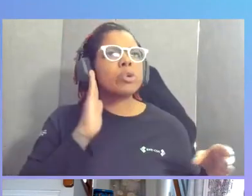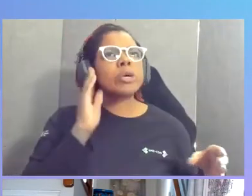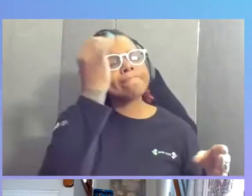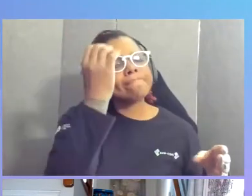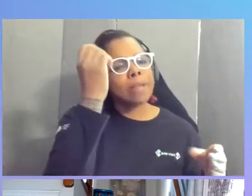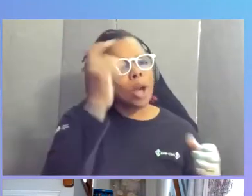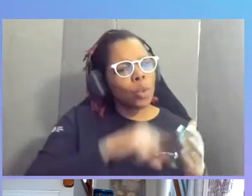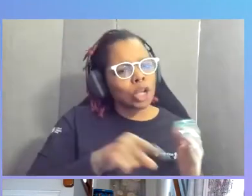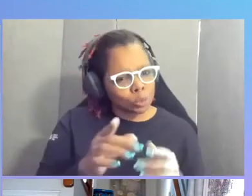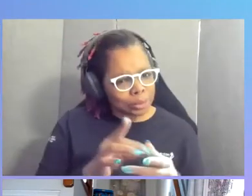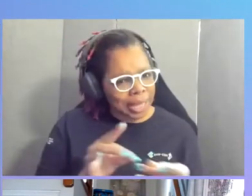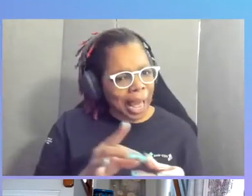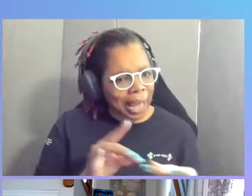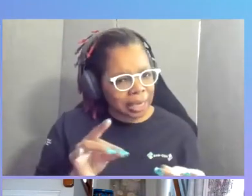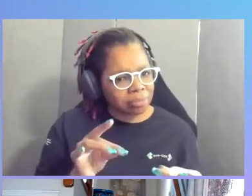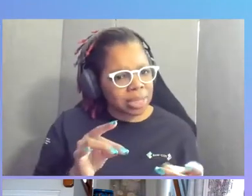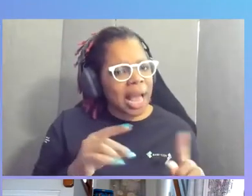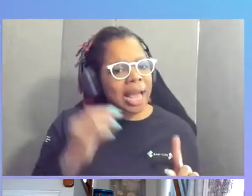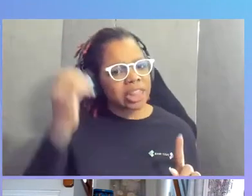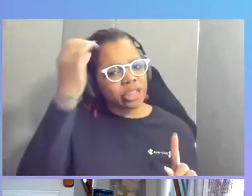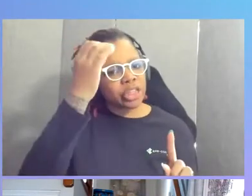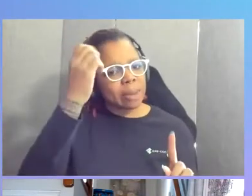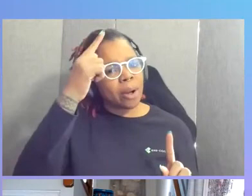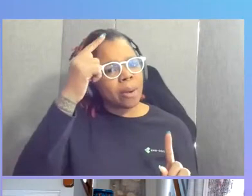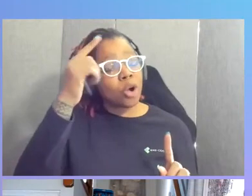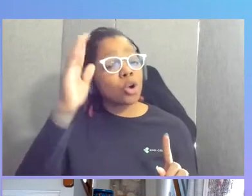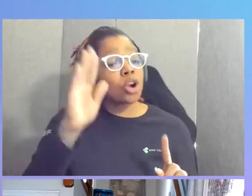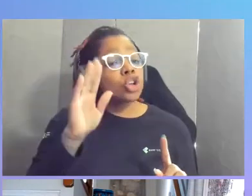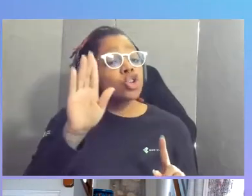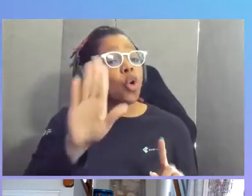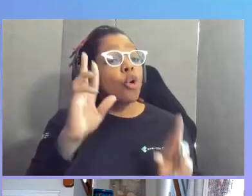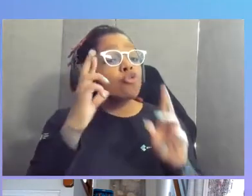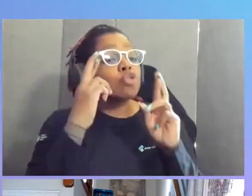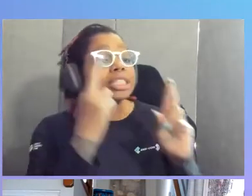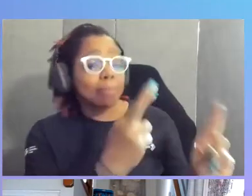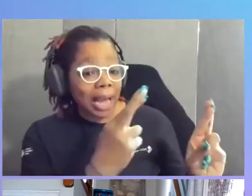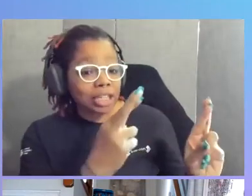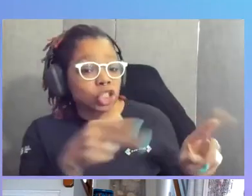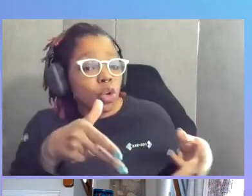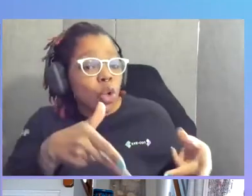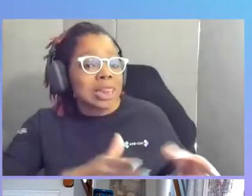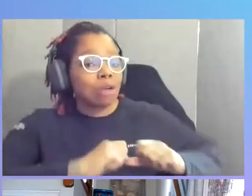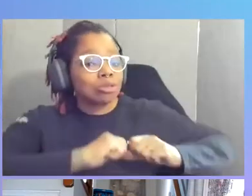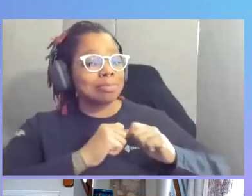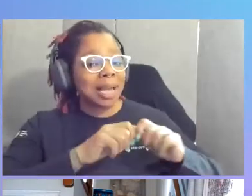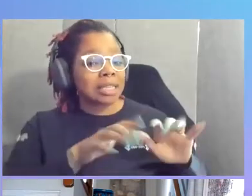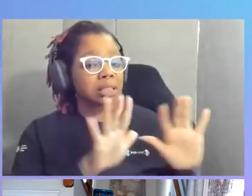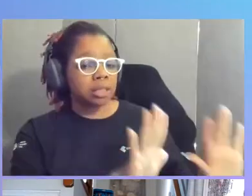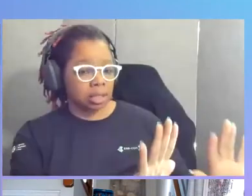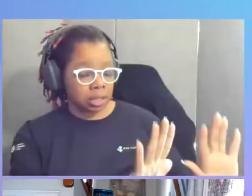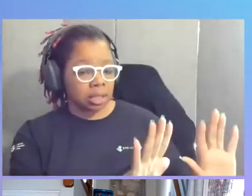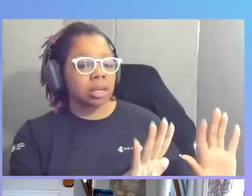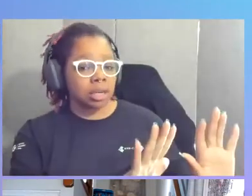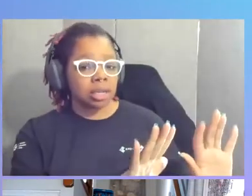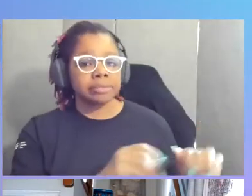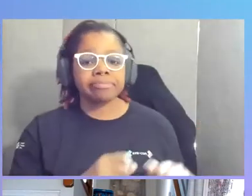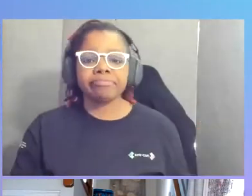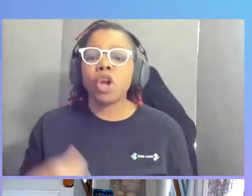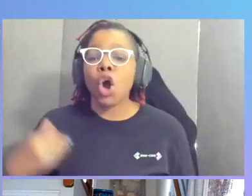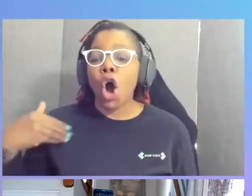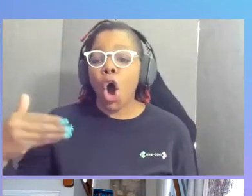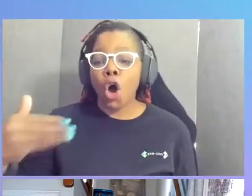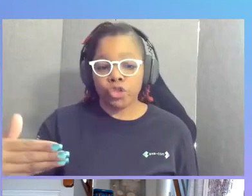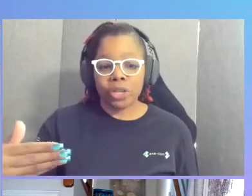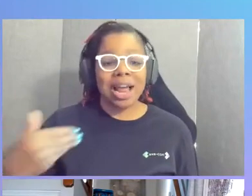said. And they will sit on the fact that you respected them and gave them space. And then very often I've